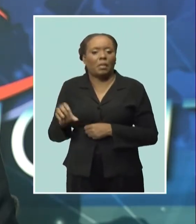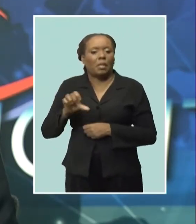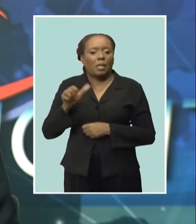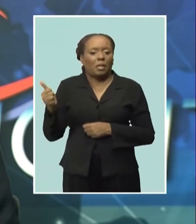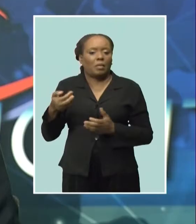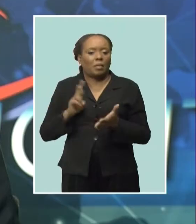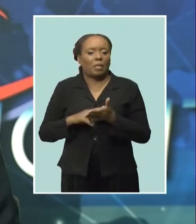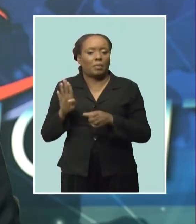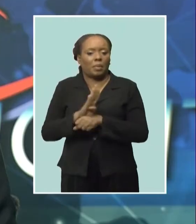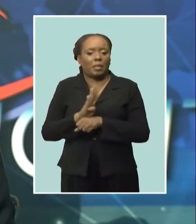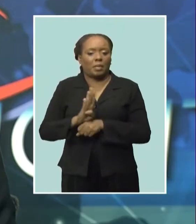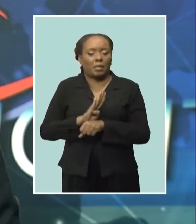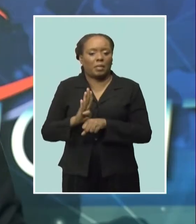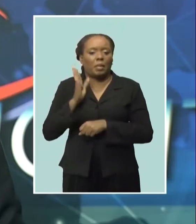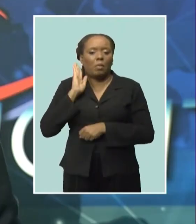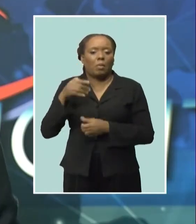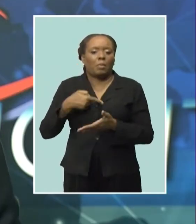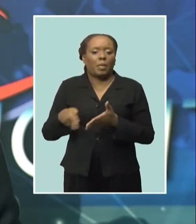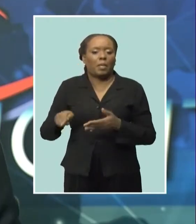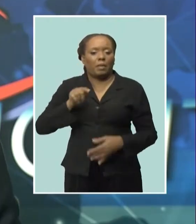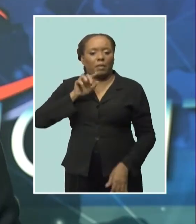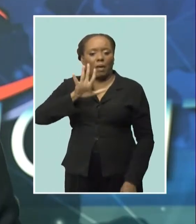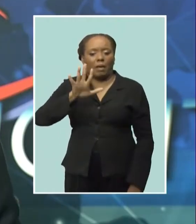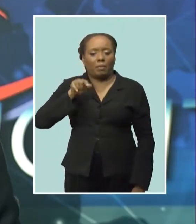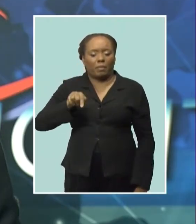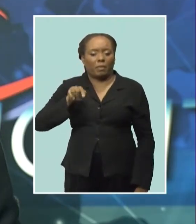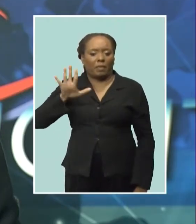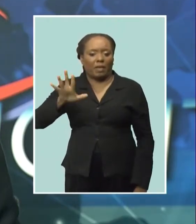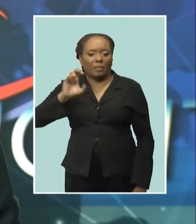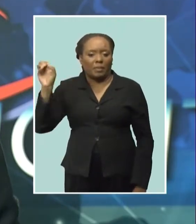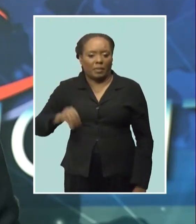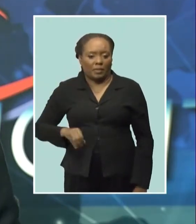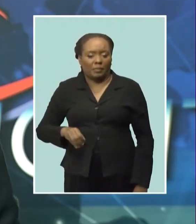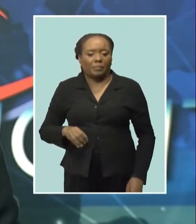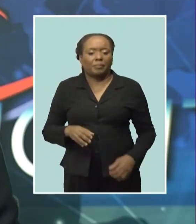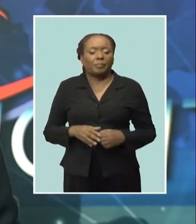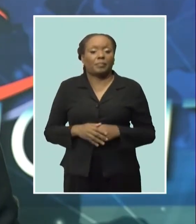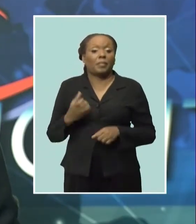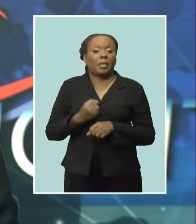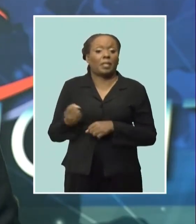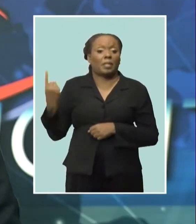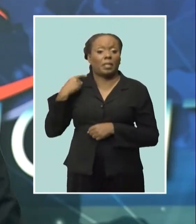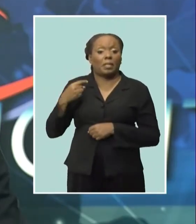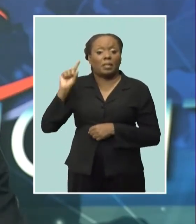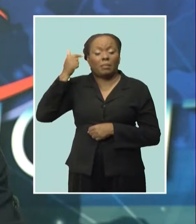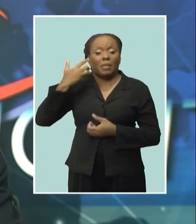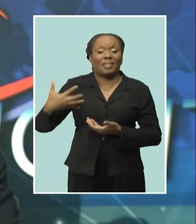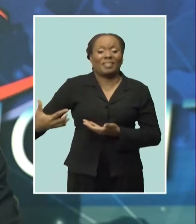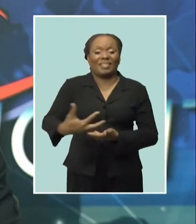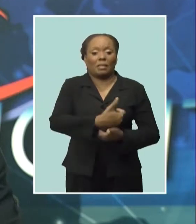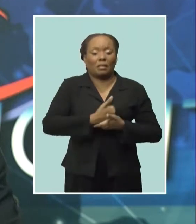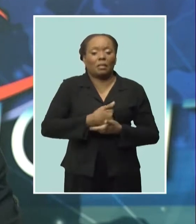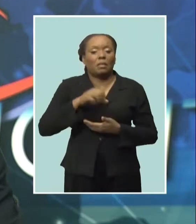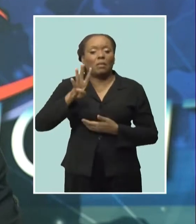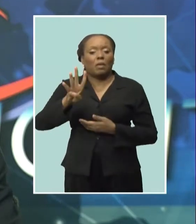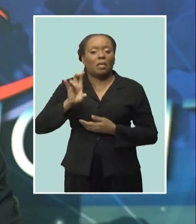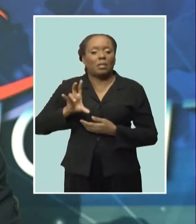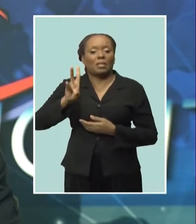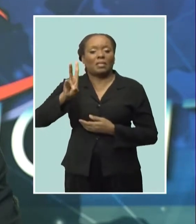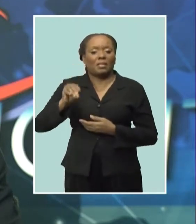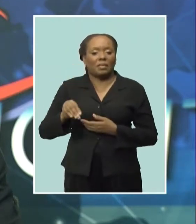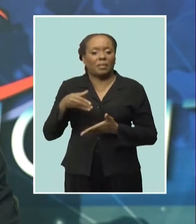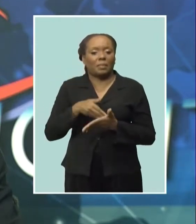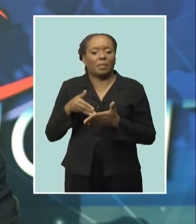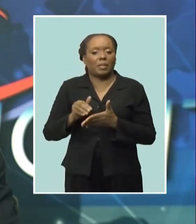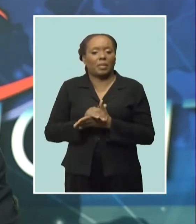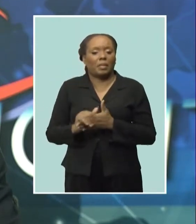pay 5.5%. Senator Cummins says last year the government collected $470 million in